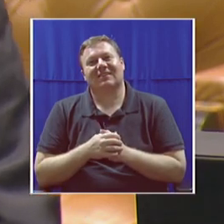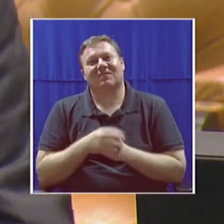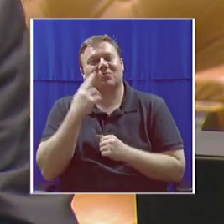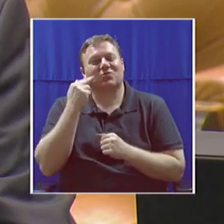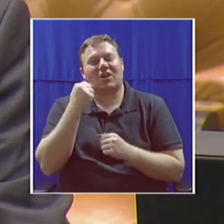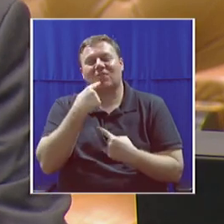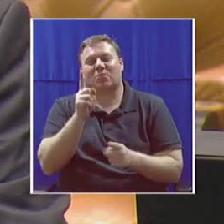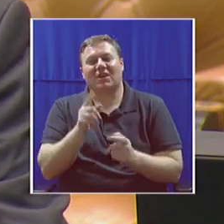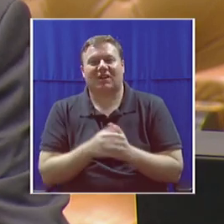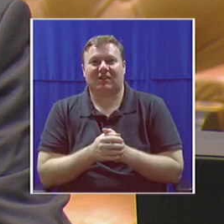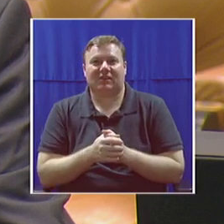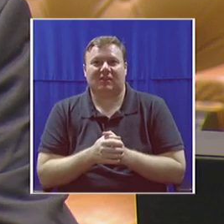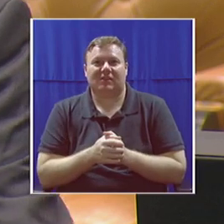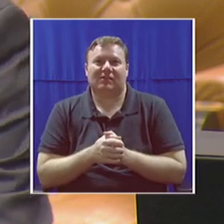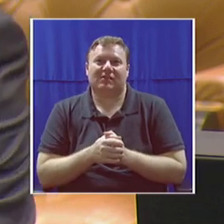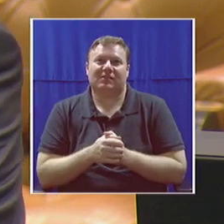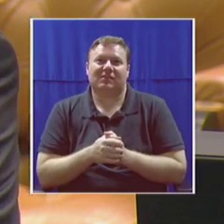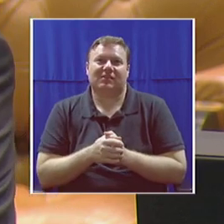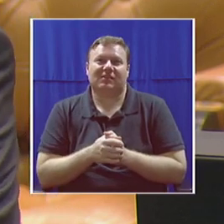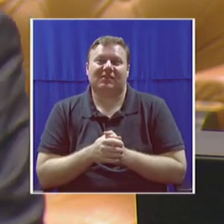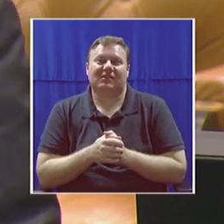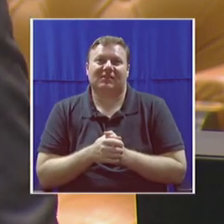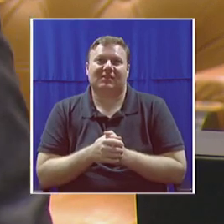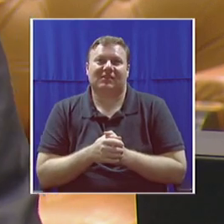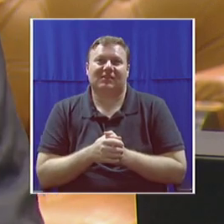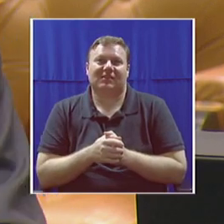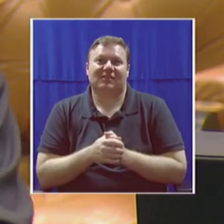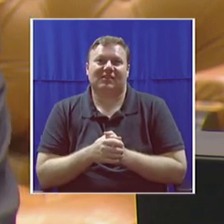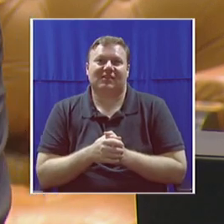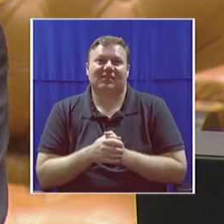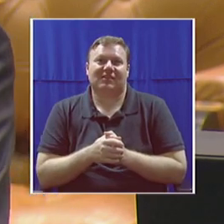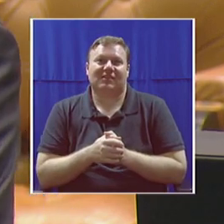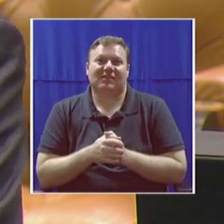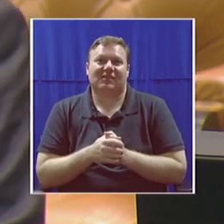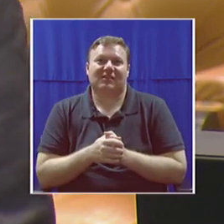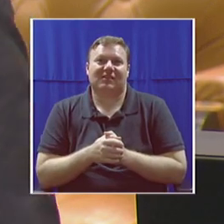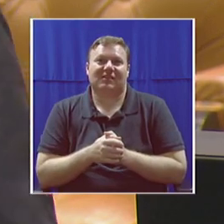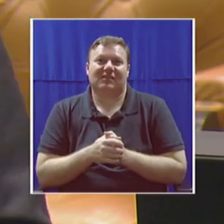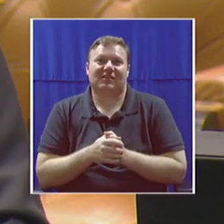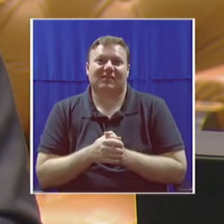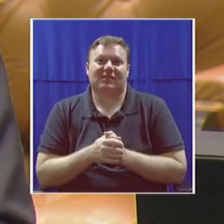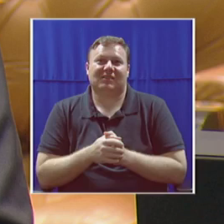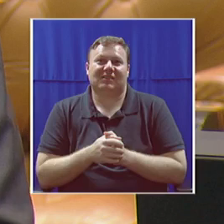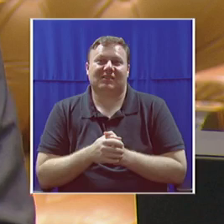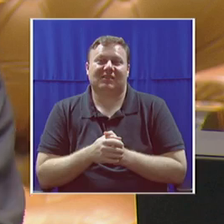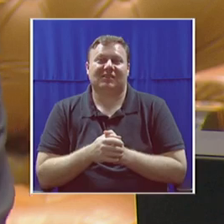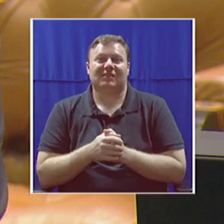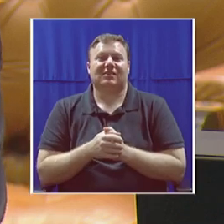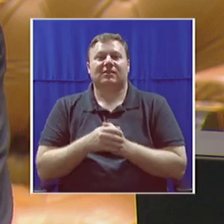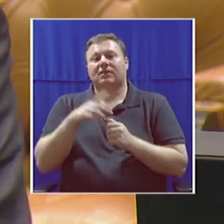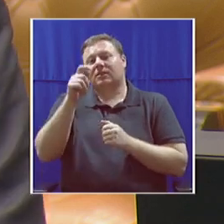I you see a title deed can be